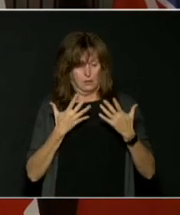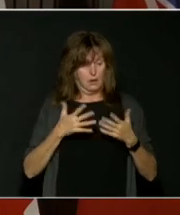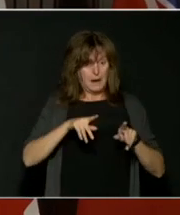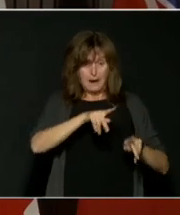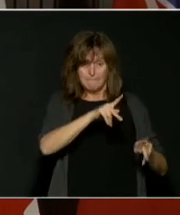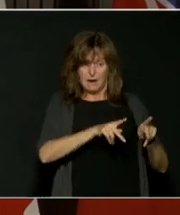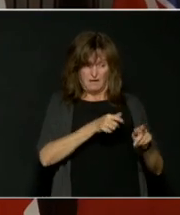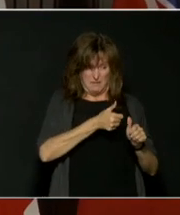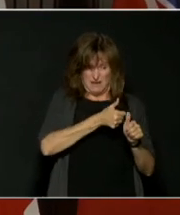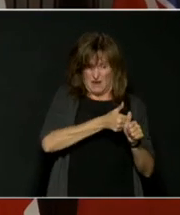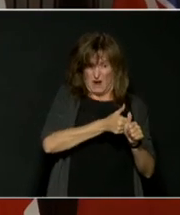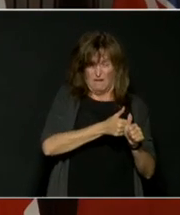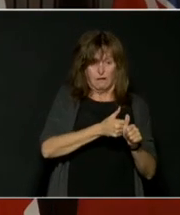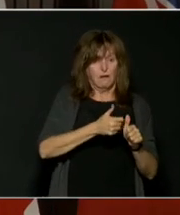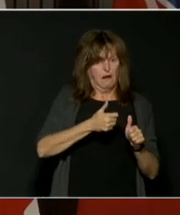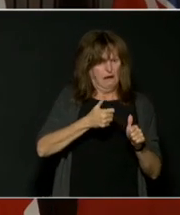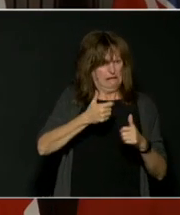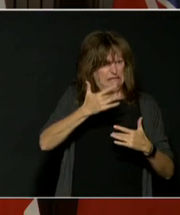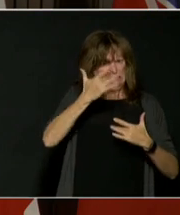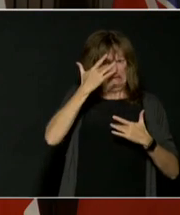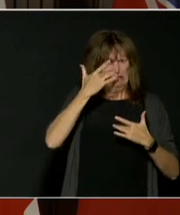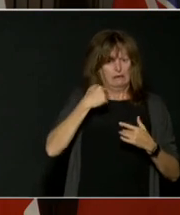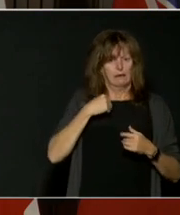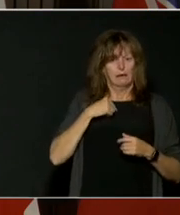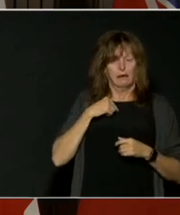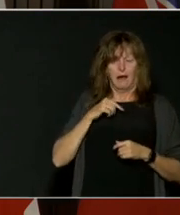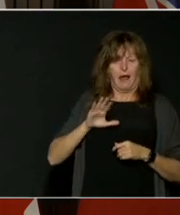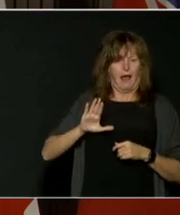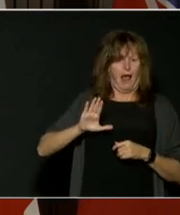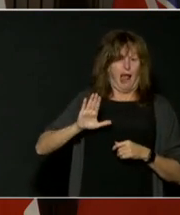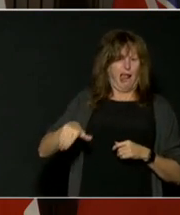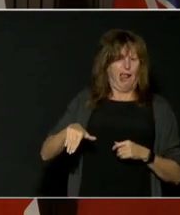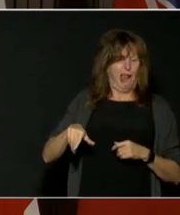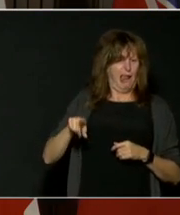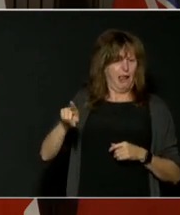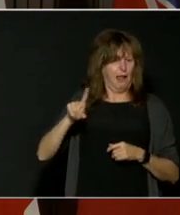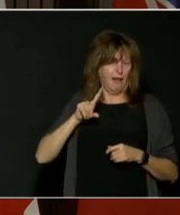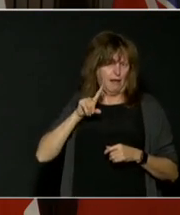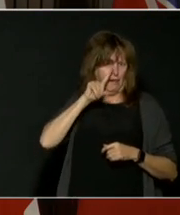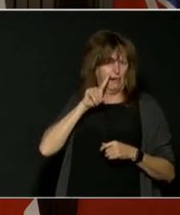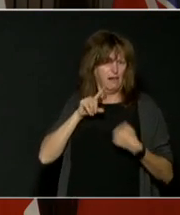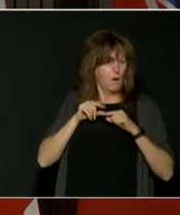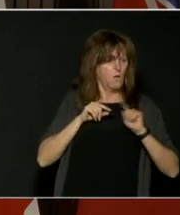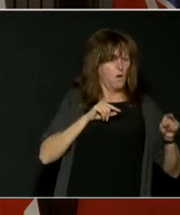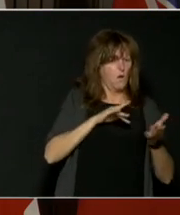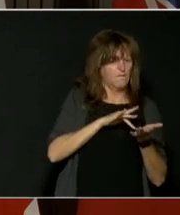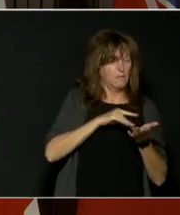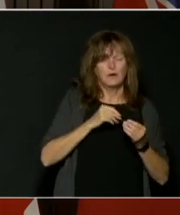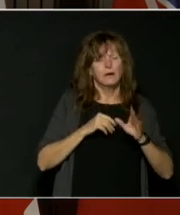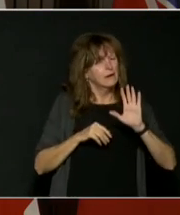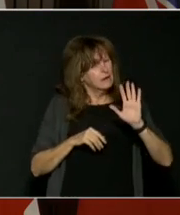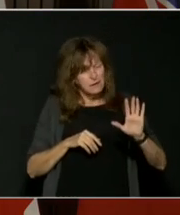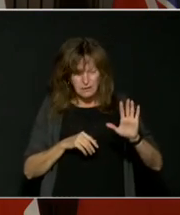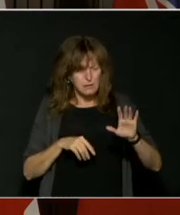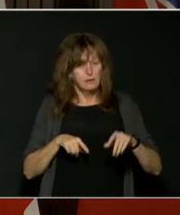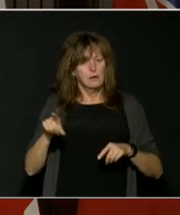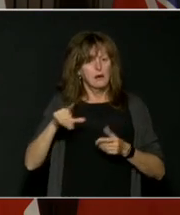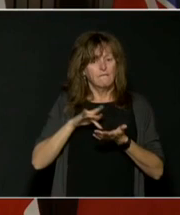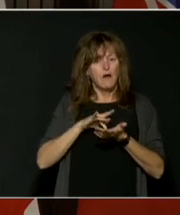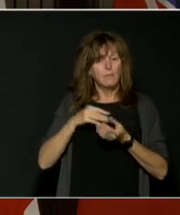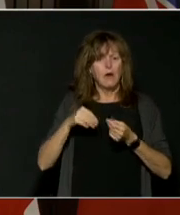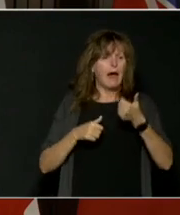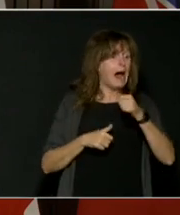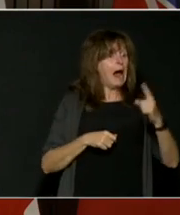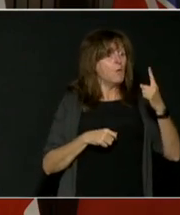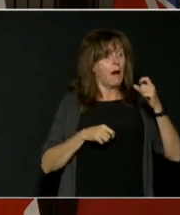into pharmacies. This is why the pharmacies will be doing scheduled, so they will not be walk-in. And at that